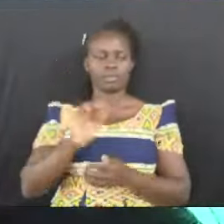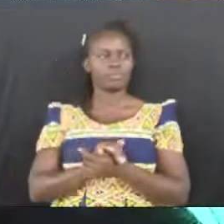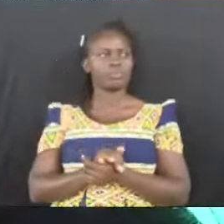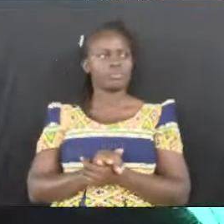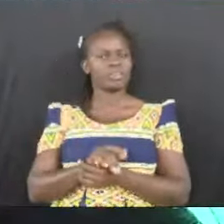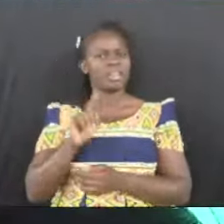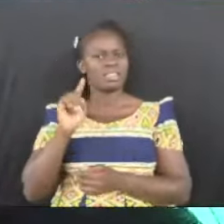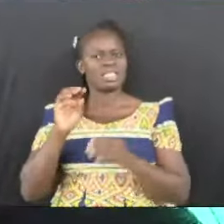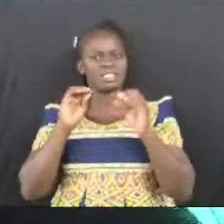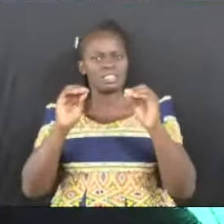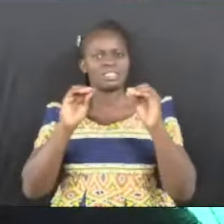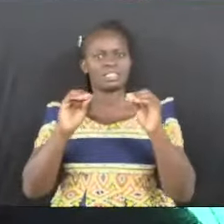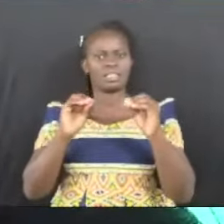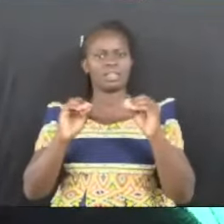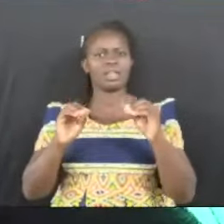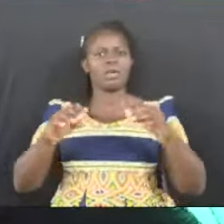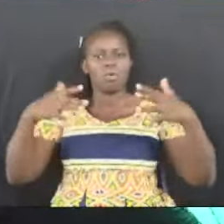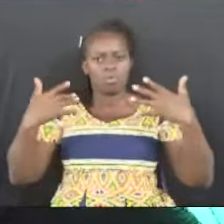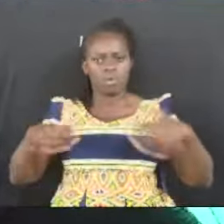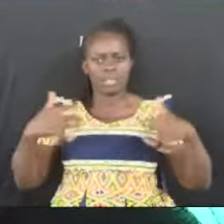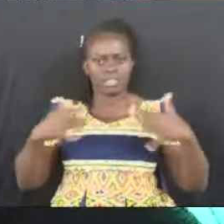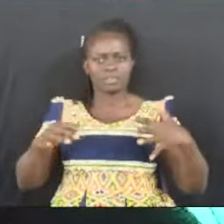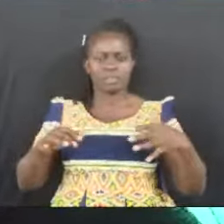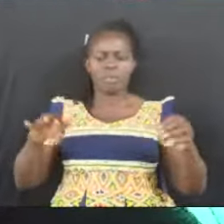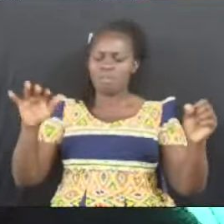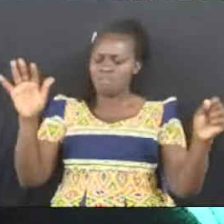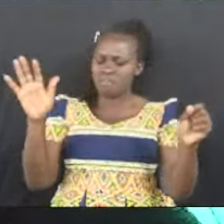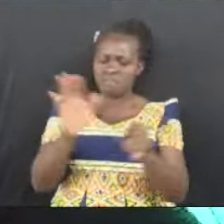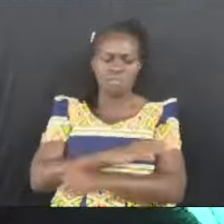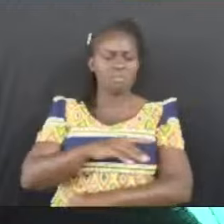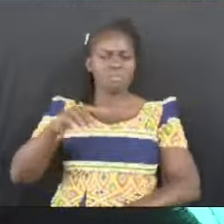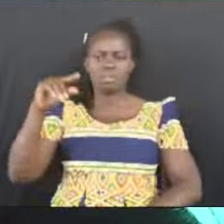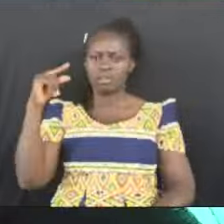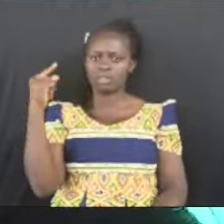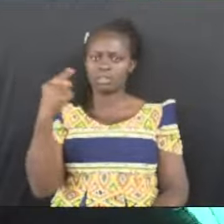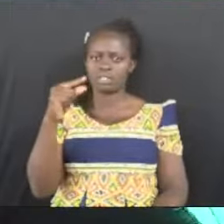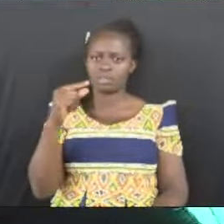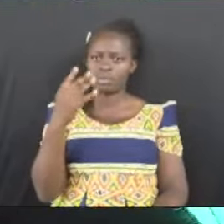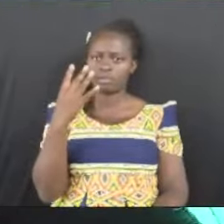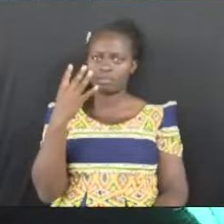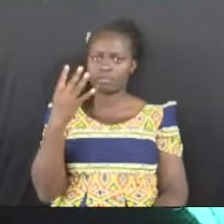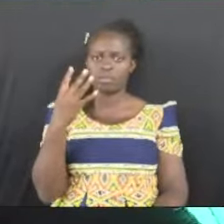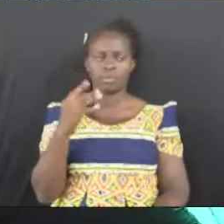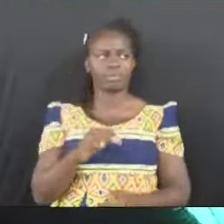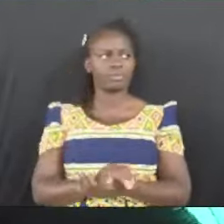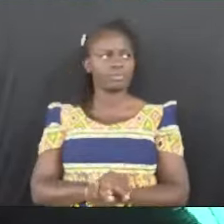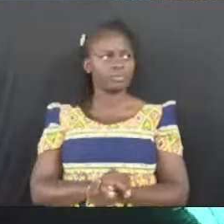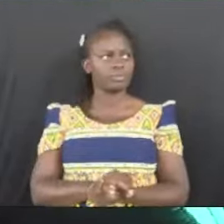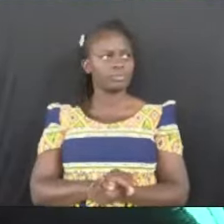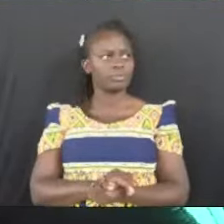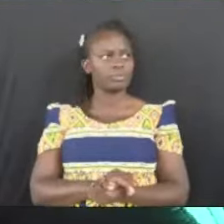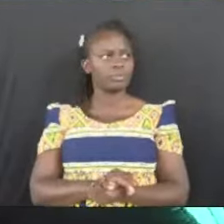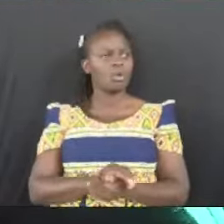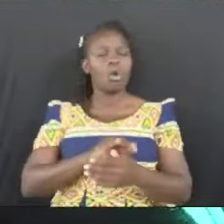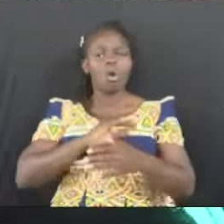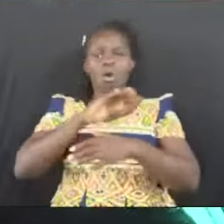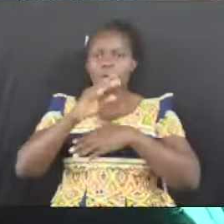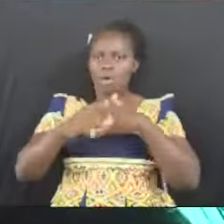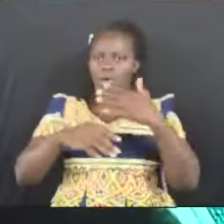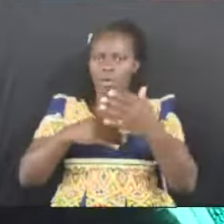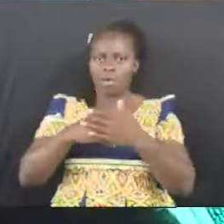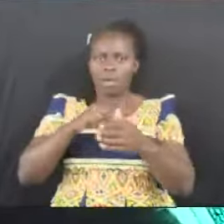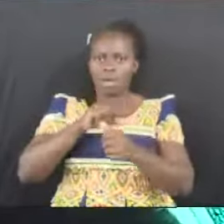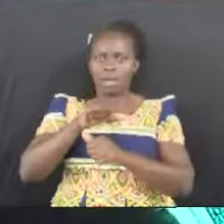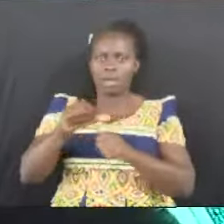fantastic. Beatitude, the whole Gospel, the teaching of the Apostle, are all about,